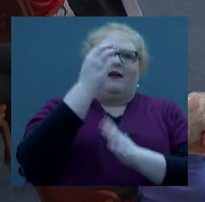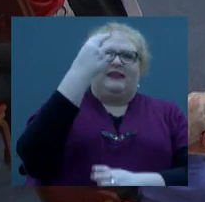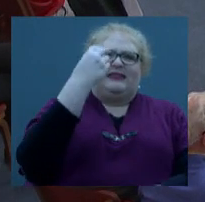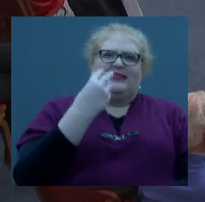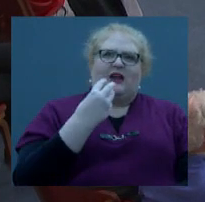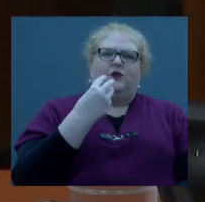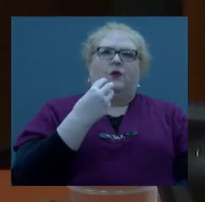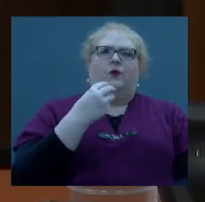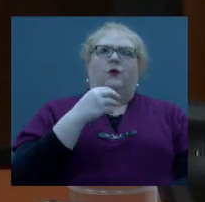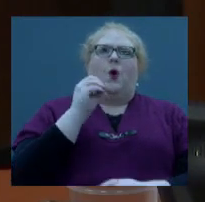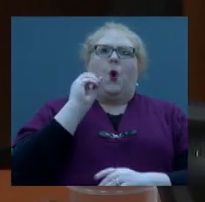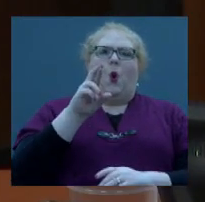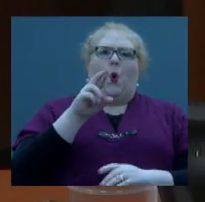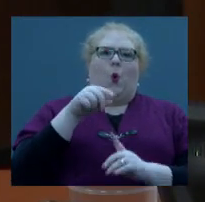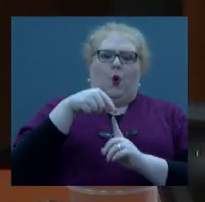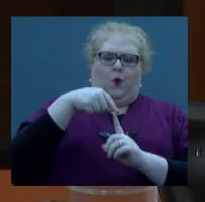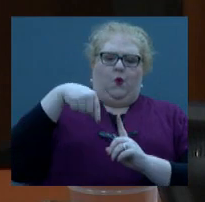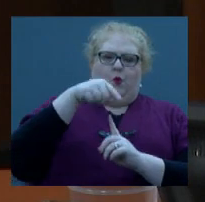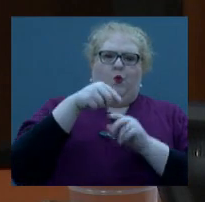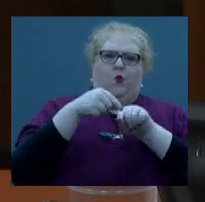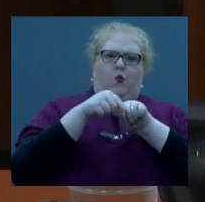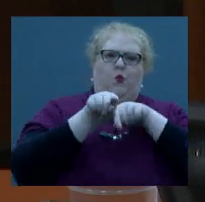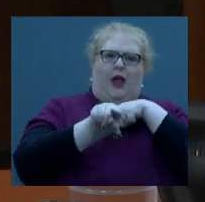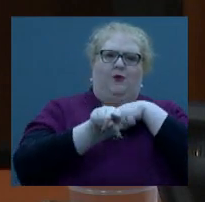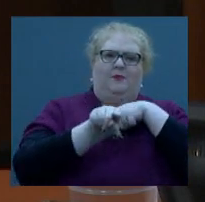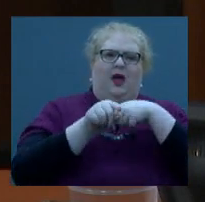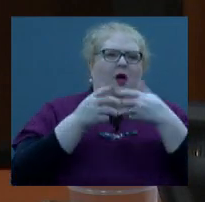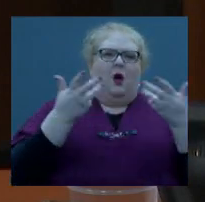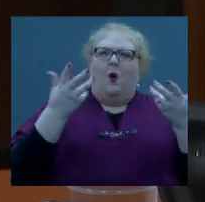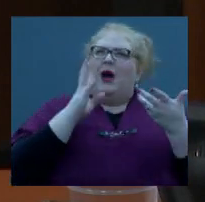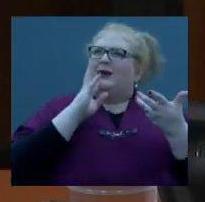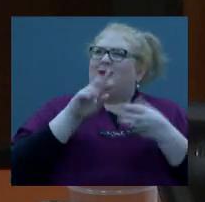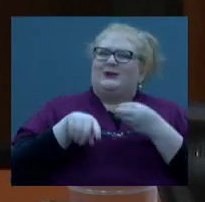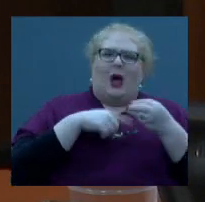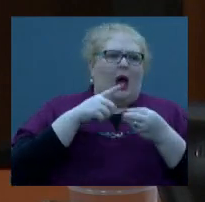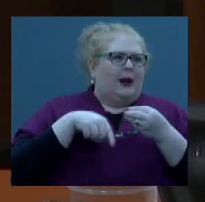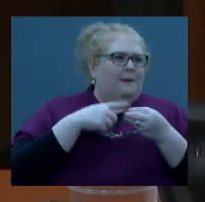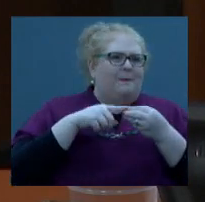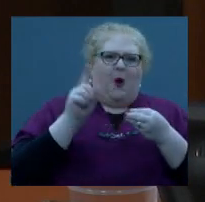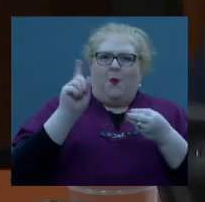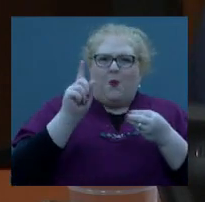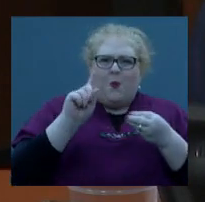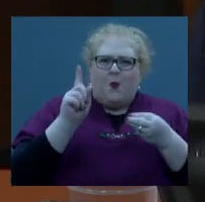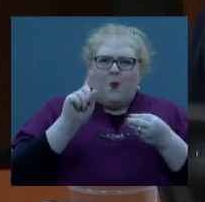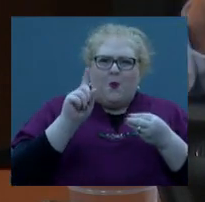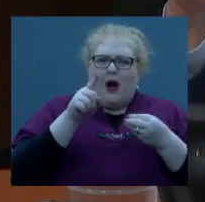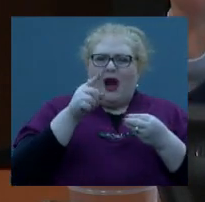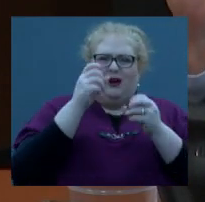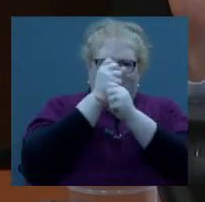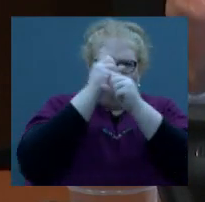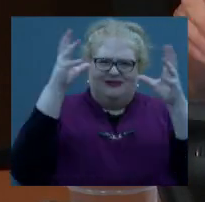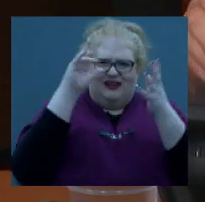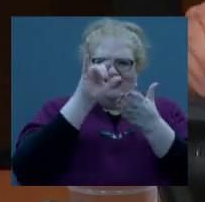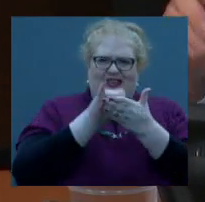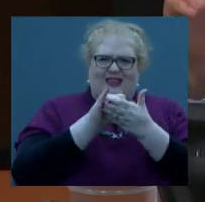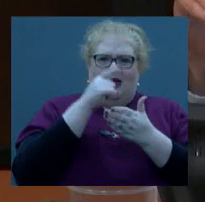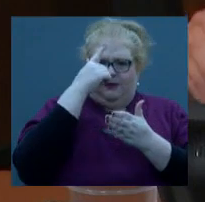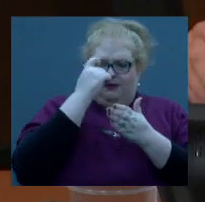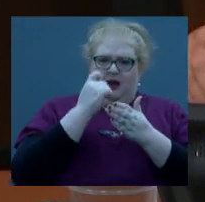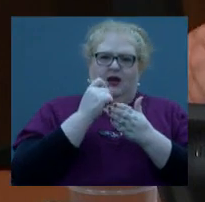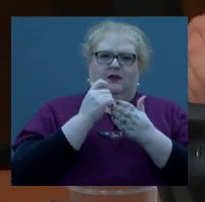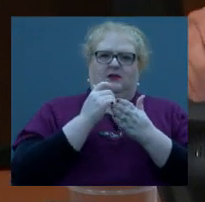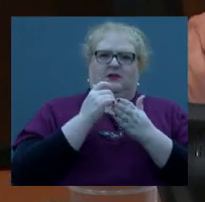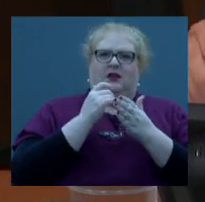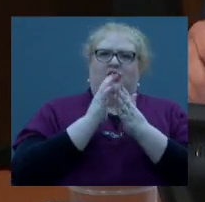for the life of me figure out where those would go. What are y'all talking about when you say you're wanting a traffic signal